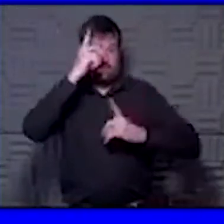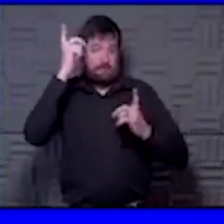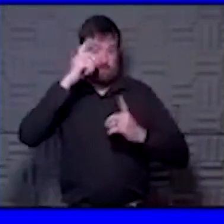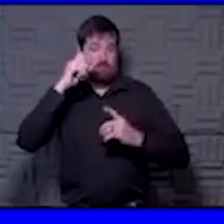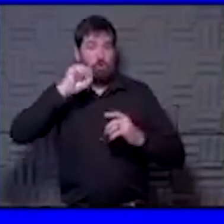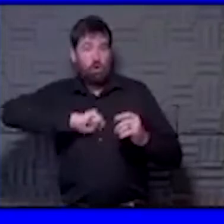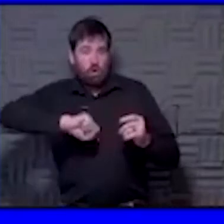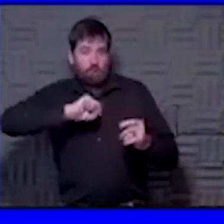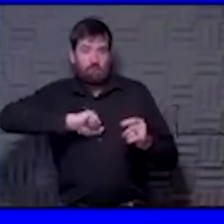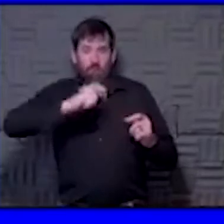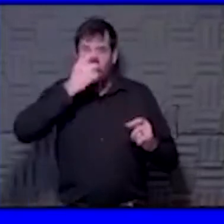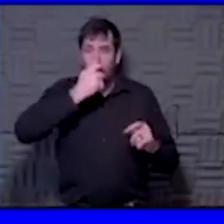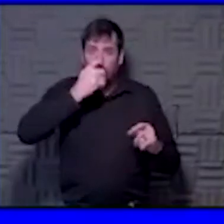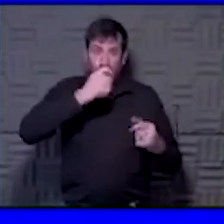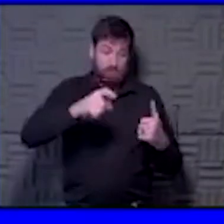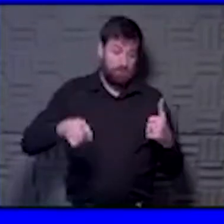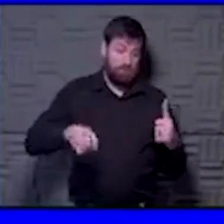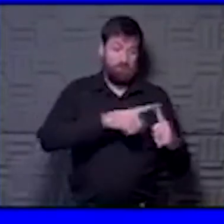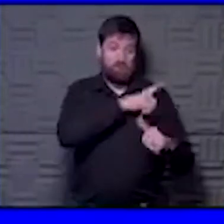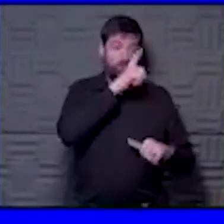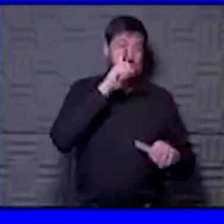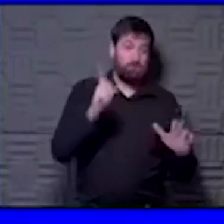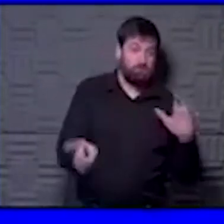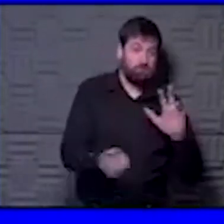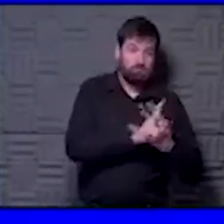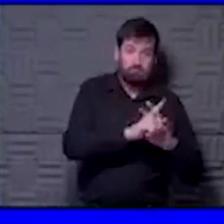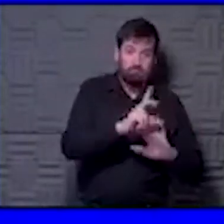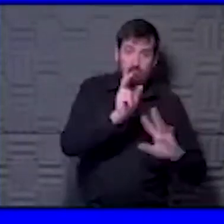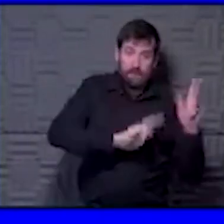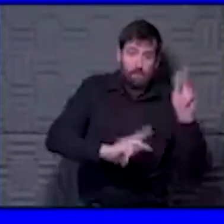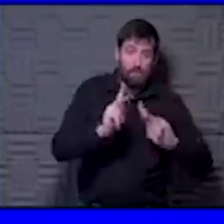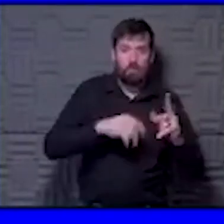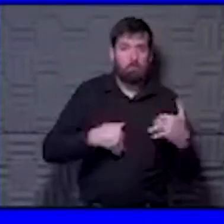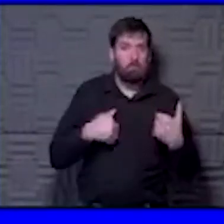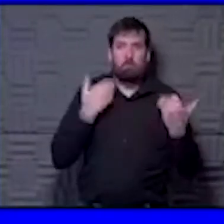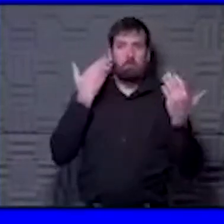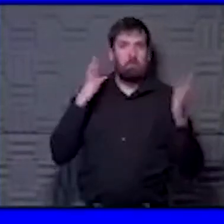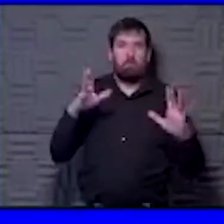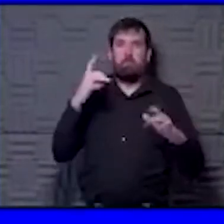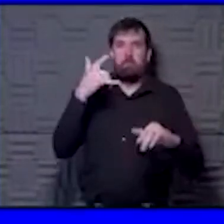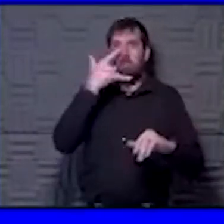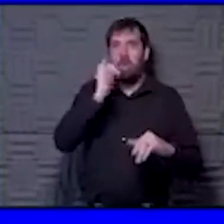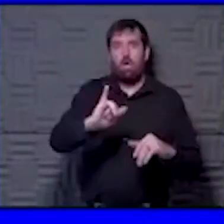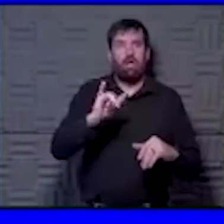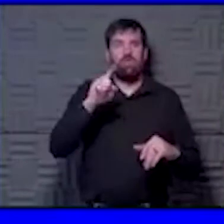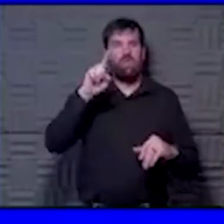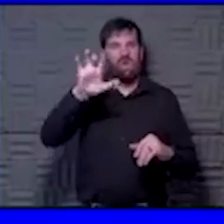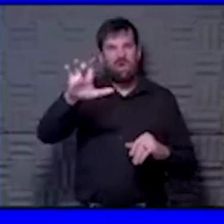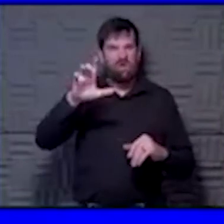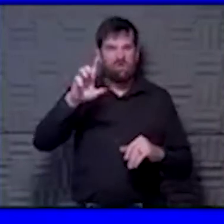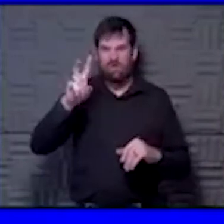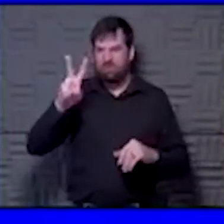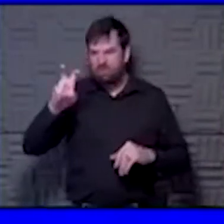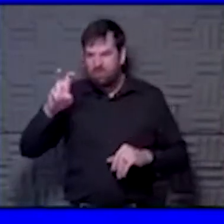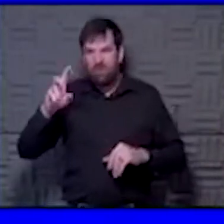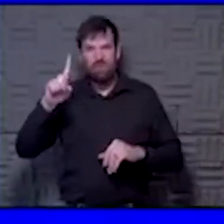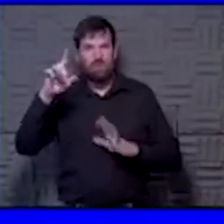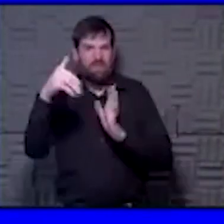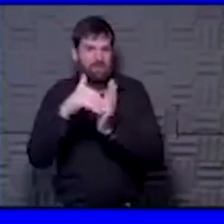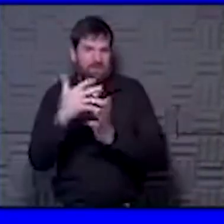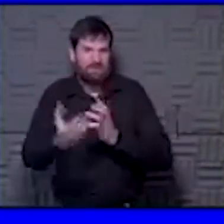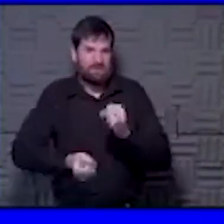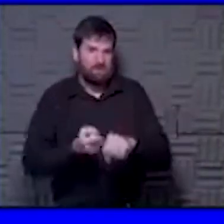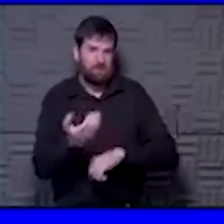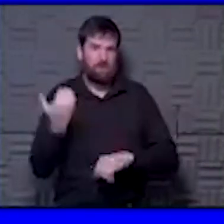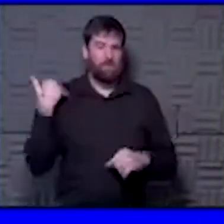and colds, we don't know what happened when they first arrived into the human population, hundreds of years ago or 1,000 years ago. But certainly